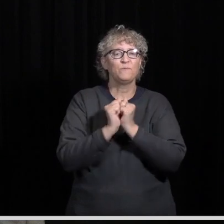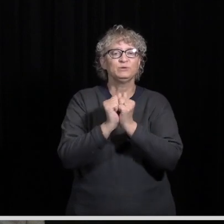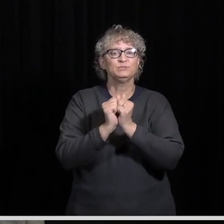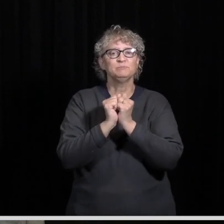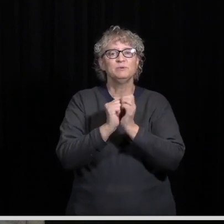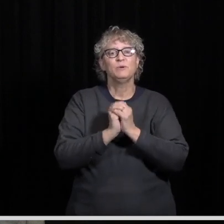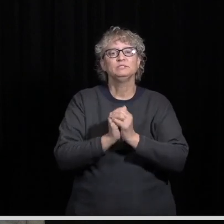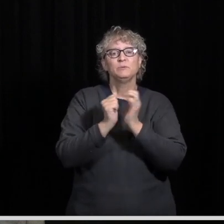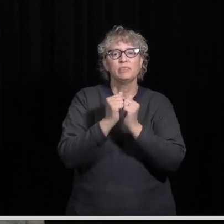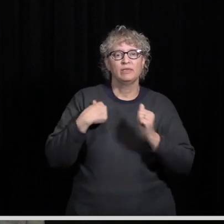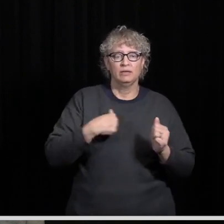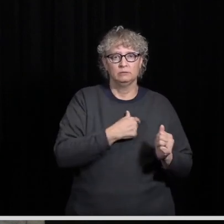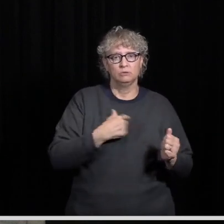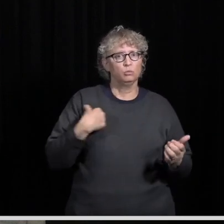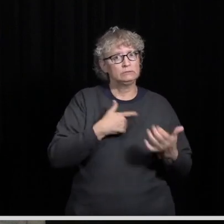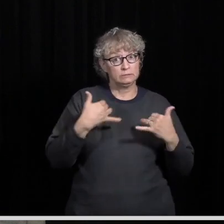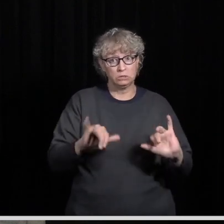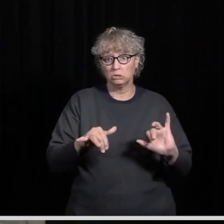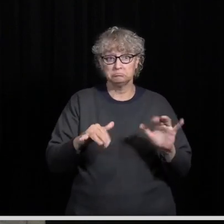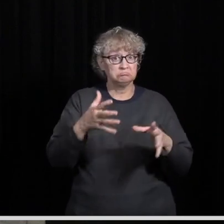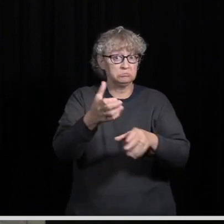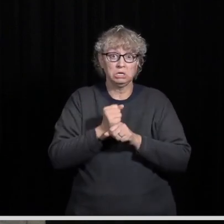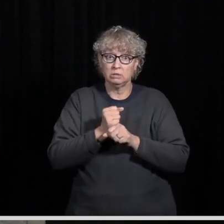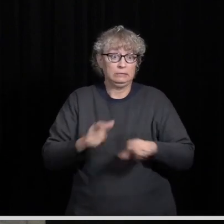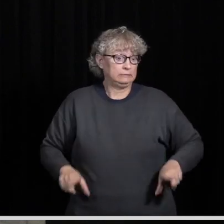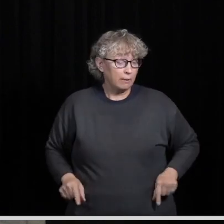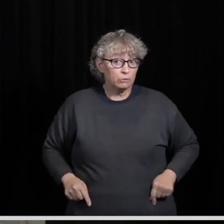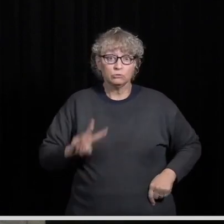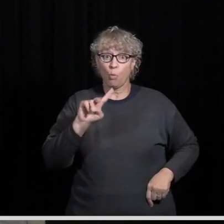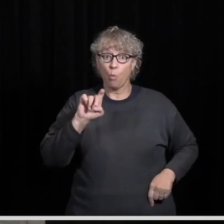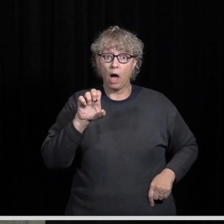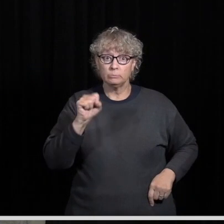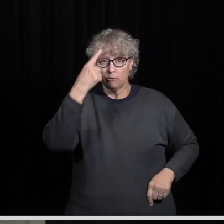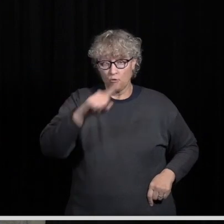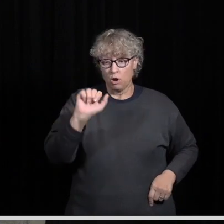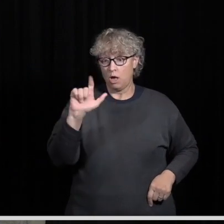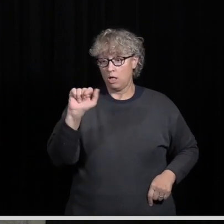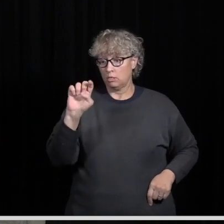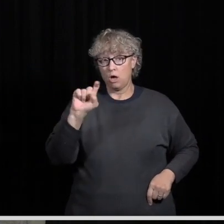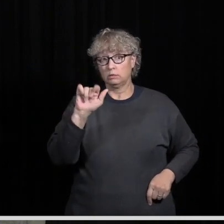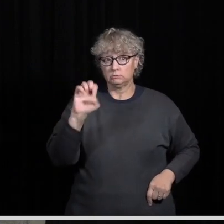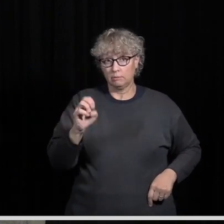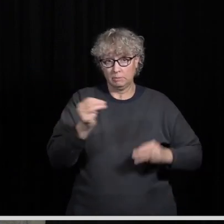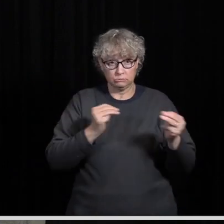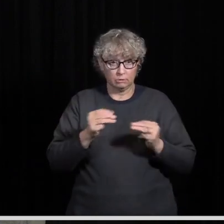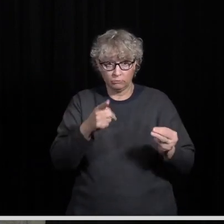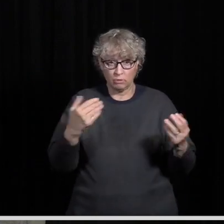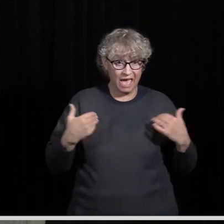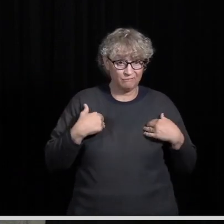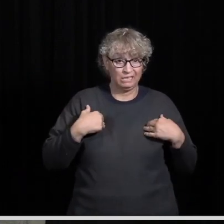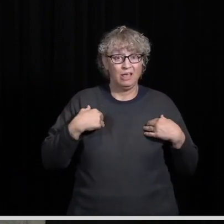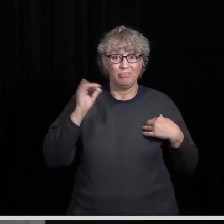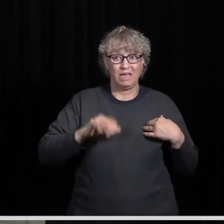a couple quick announcements. We're still receiving diapers and wipes for Alongside Ministries, and if you got a tag to get gifts for them, please